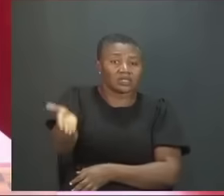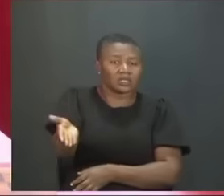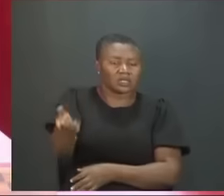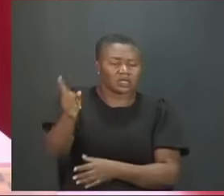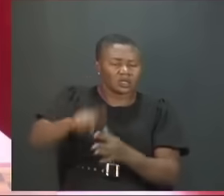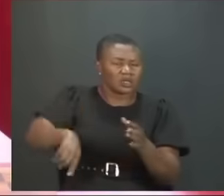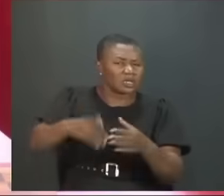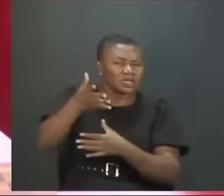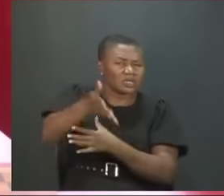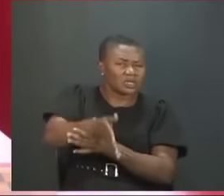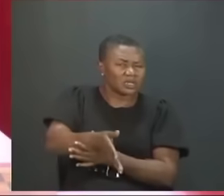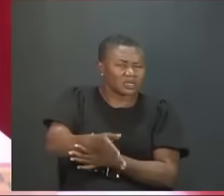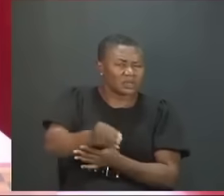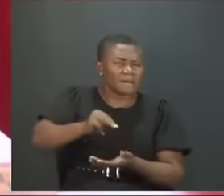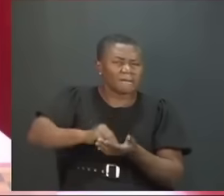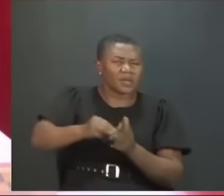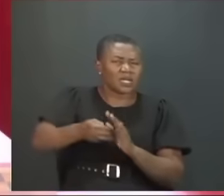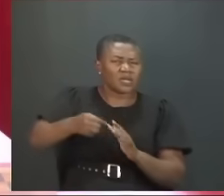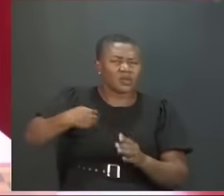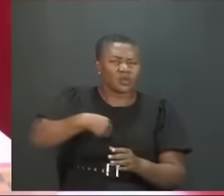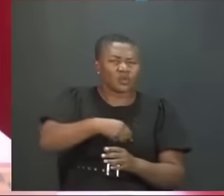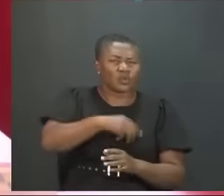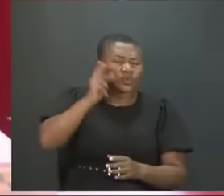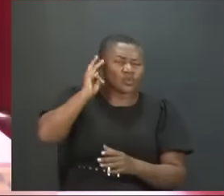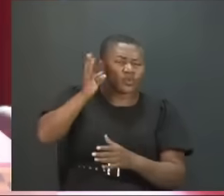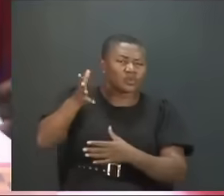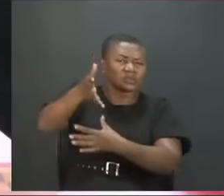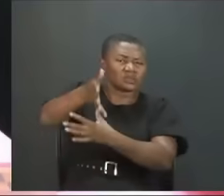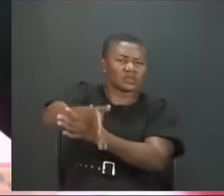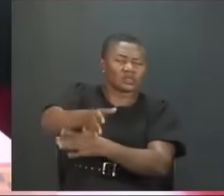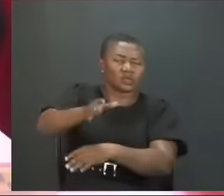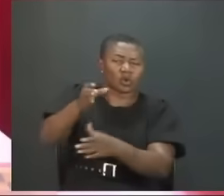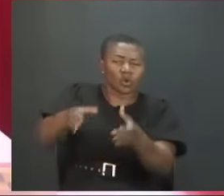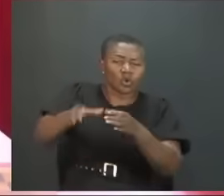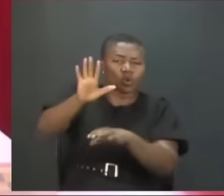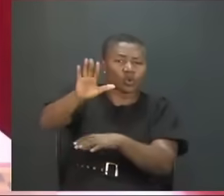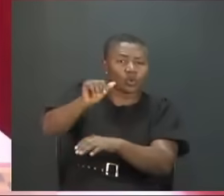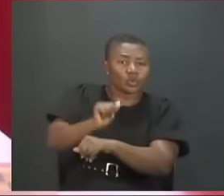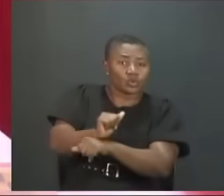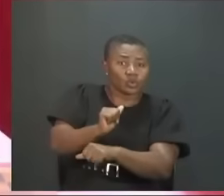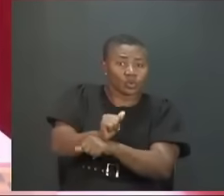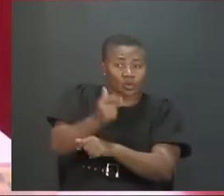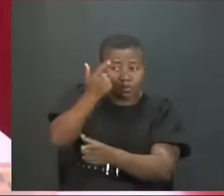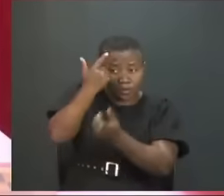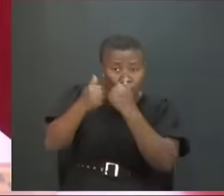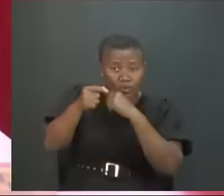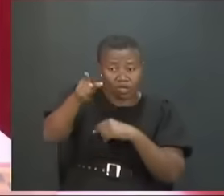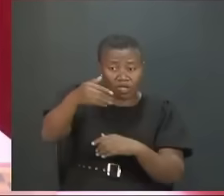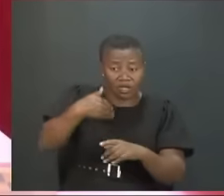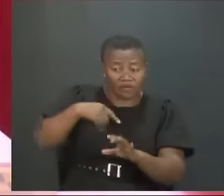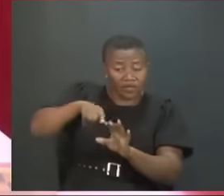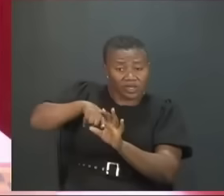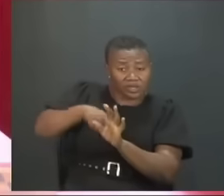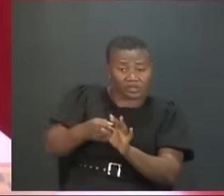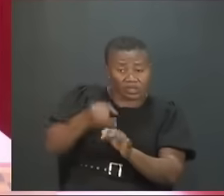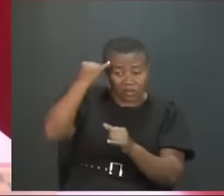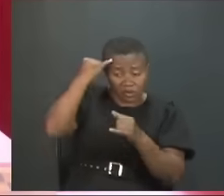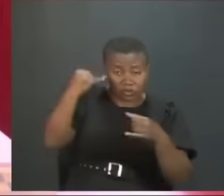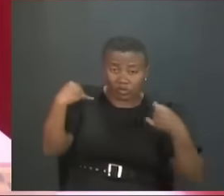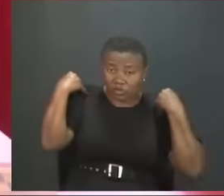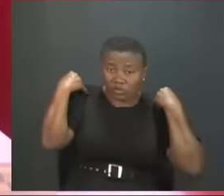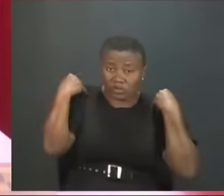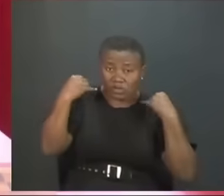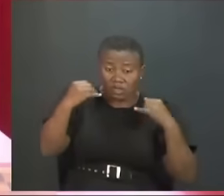will be interfering in the work of the courts if they have started a judicial process of determining the rights